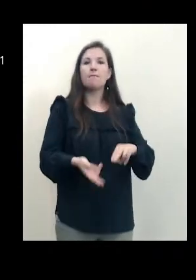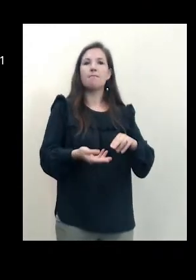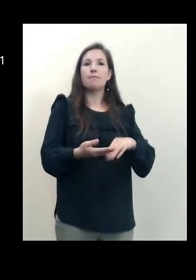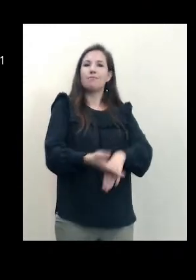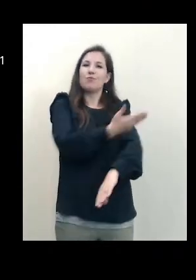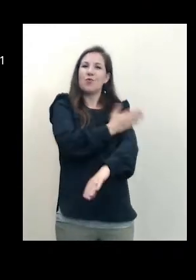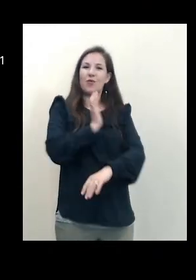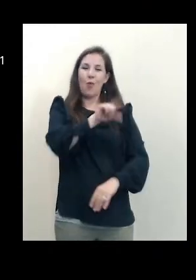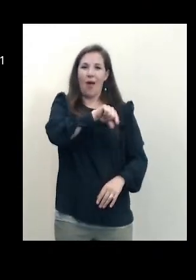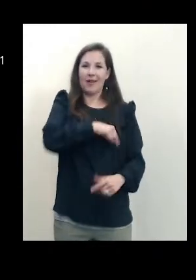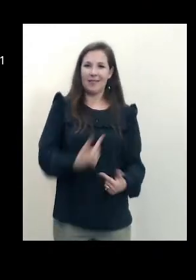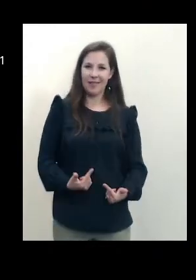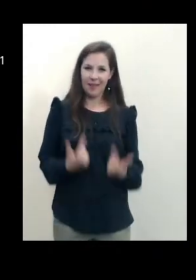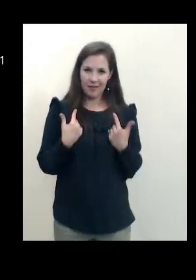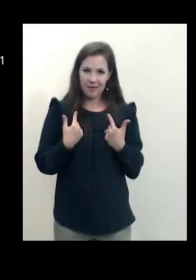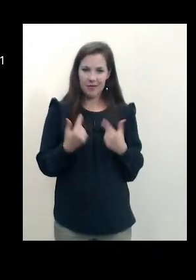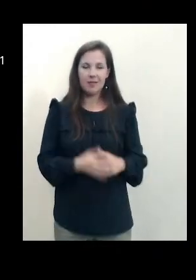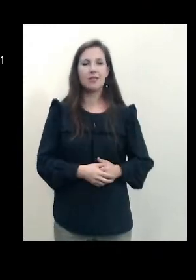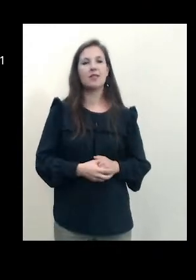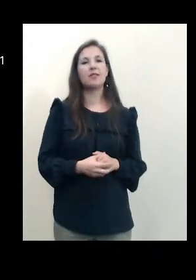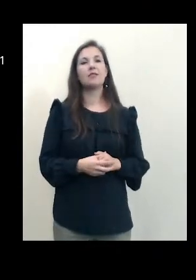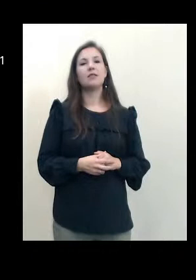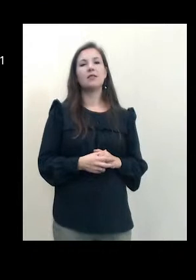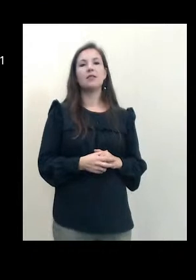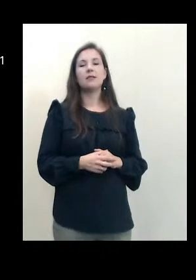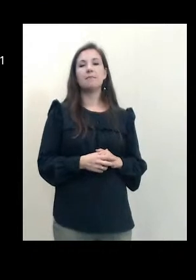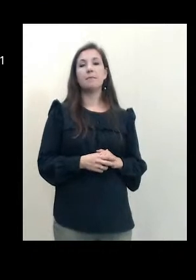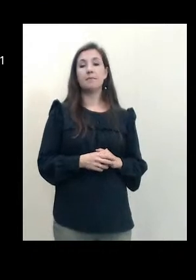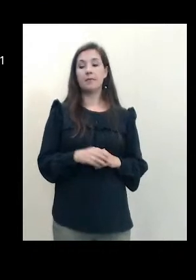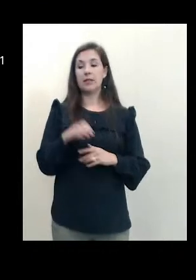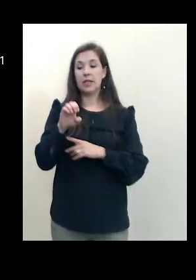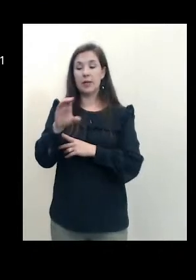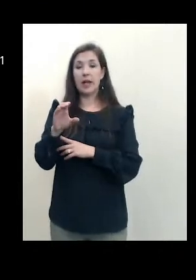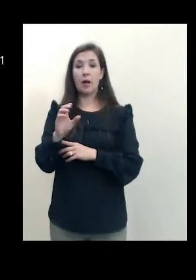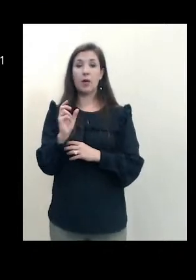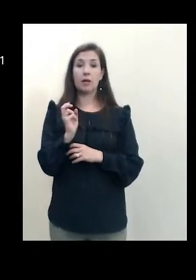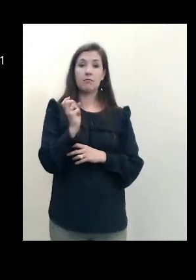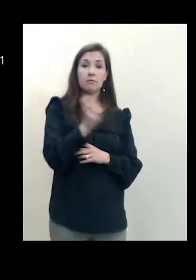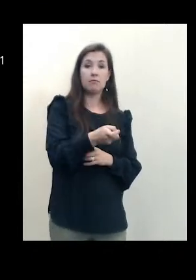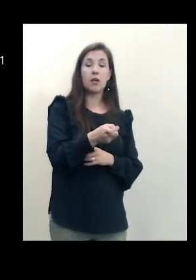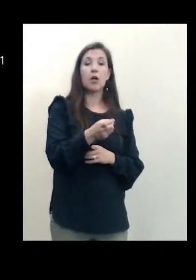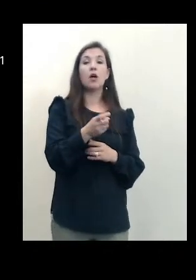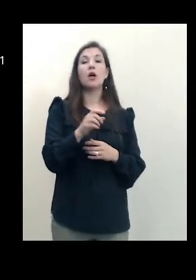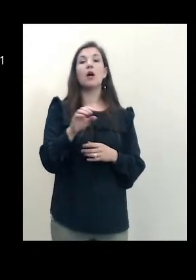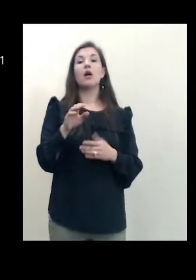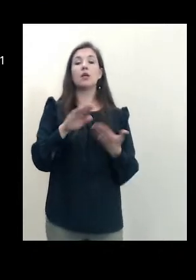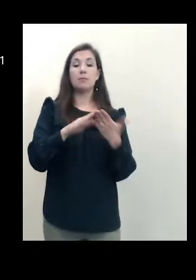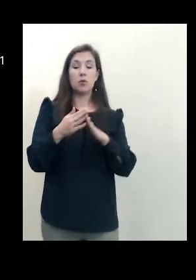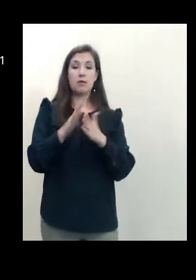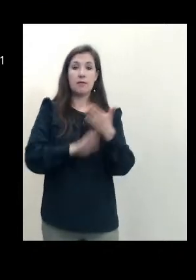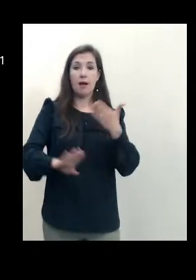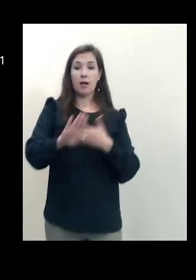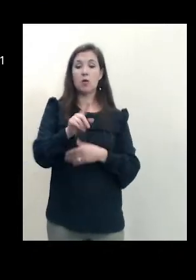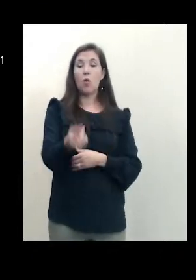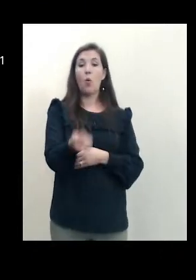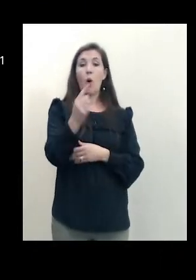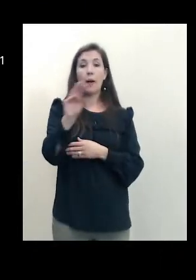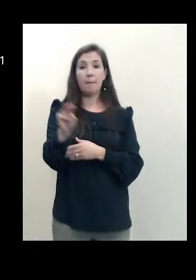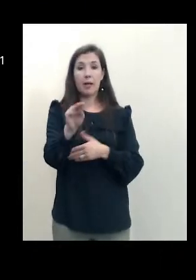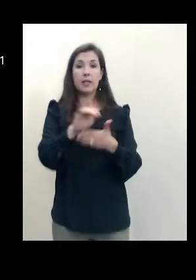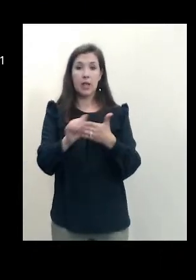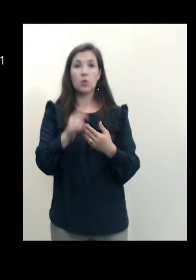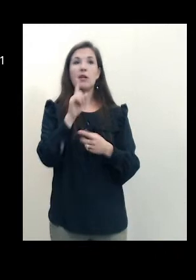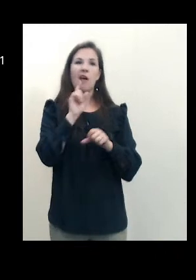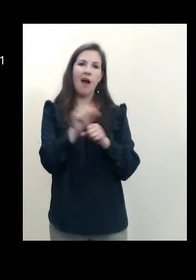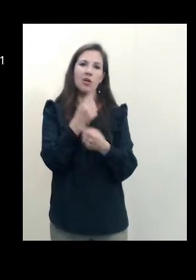of life. We've increased the contribution of Erie County to our community college, SUNY Erie, by $1 million. We actually announced